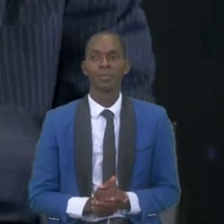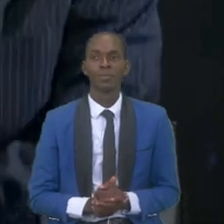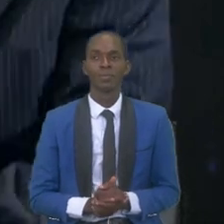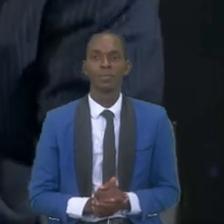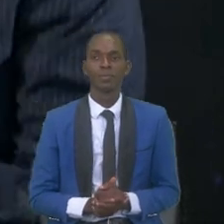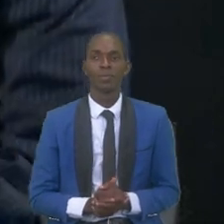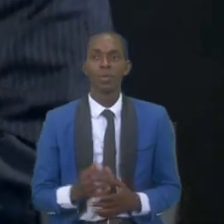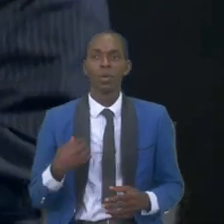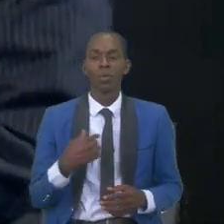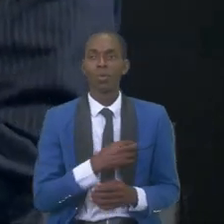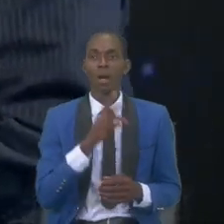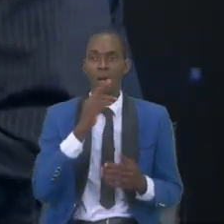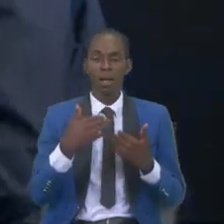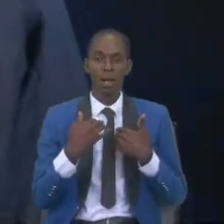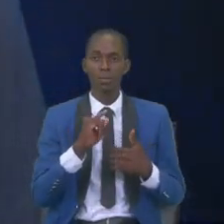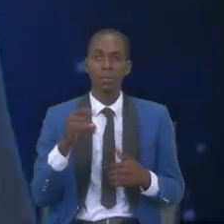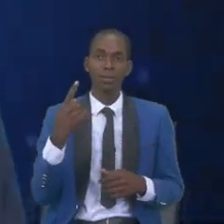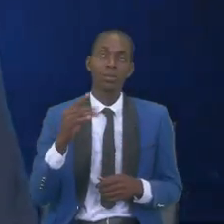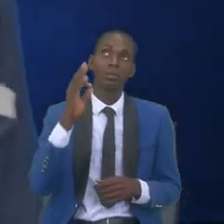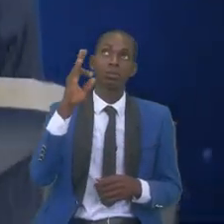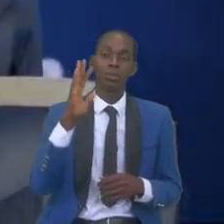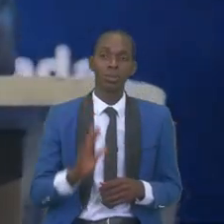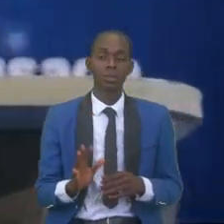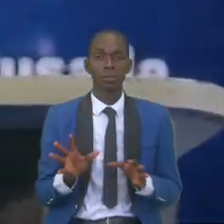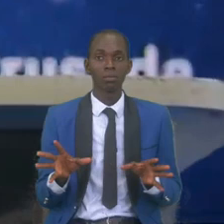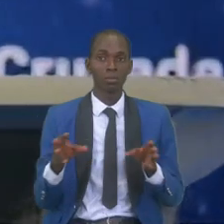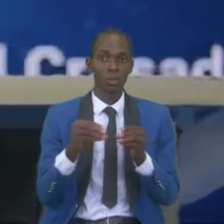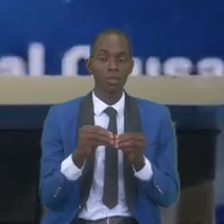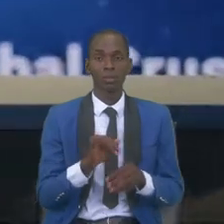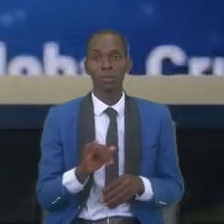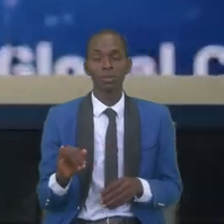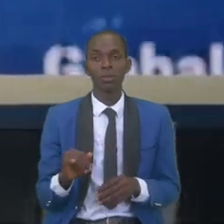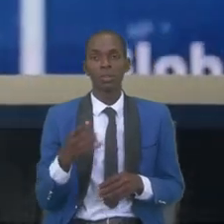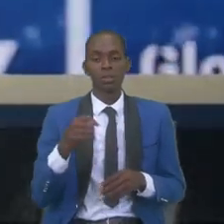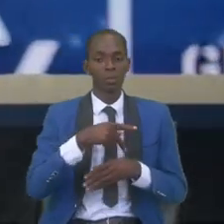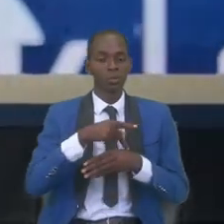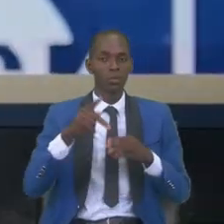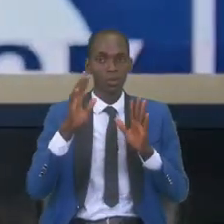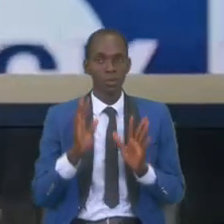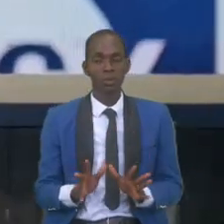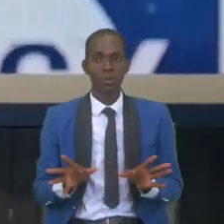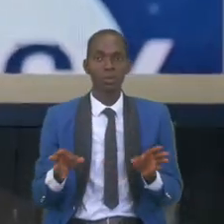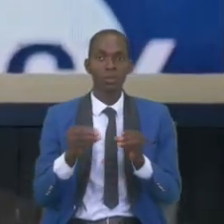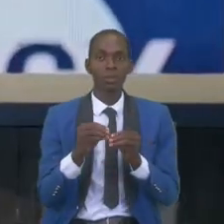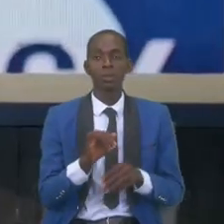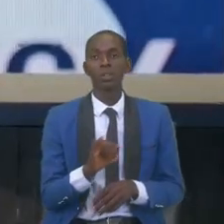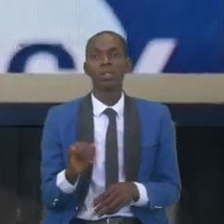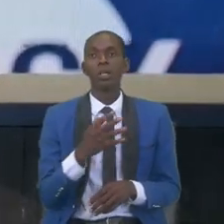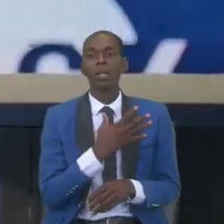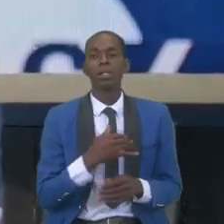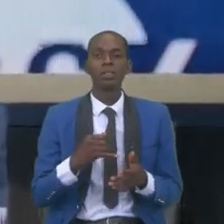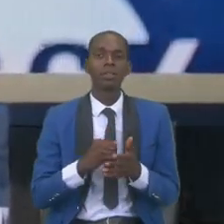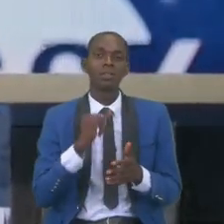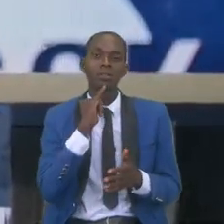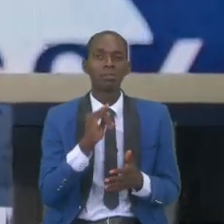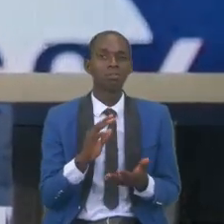We're having the ministers' conference, professionals' conference, and it's kind of a